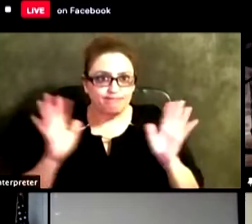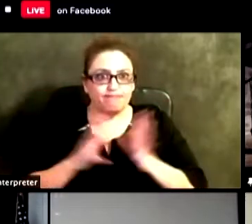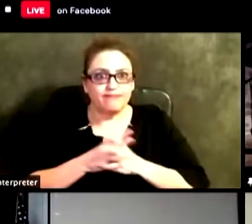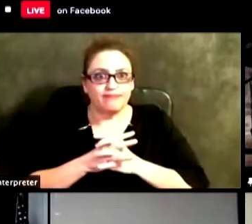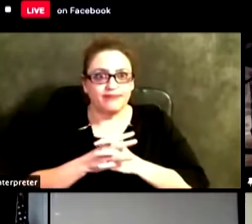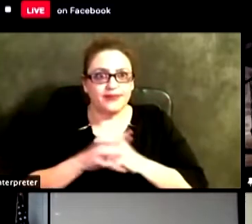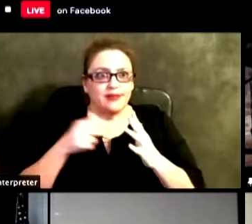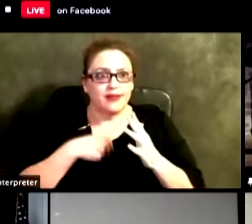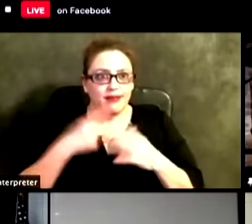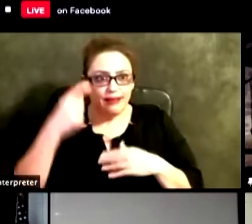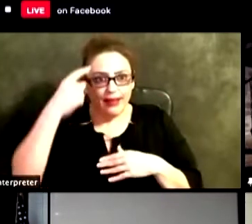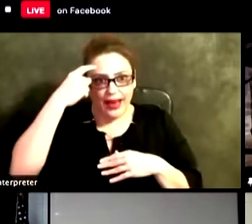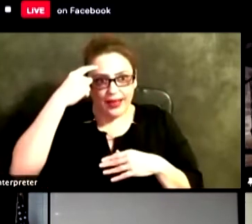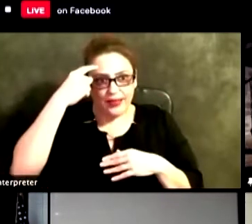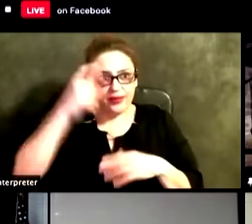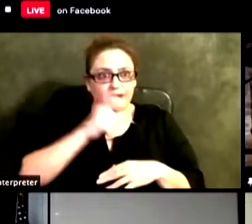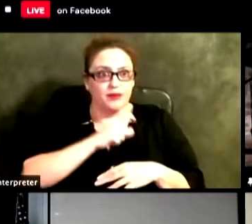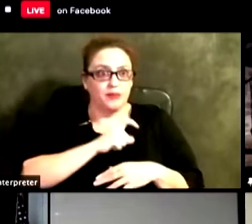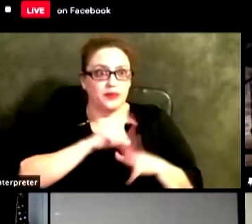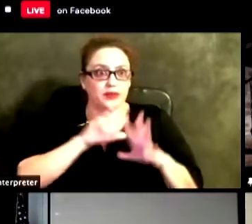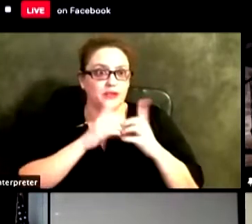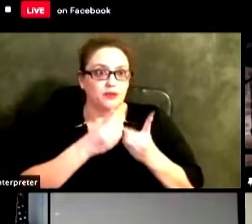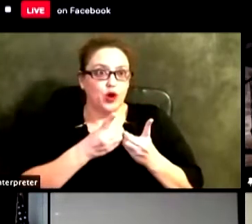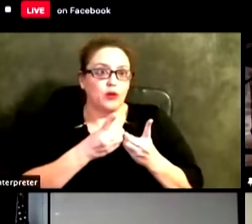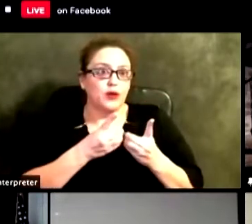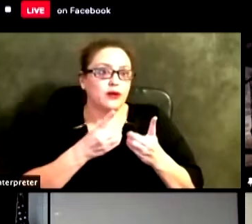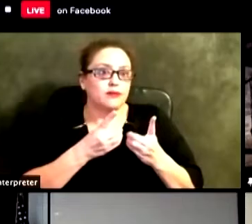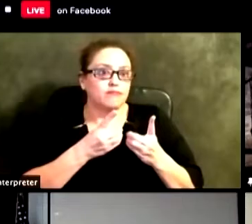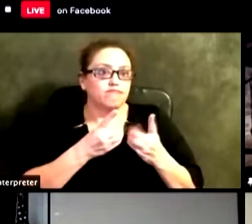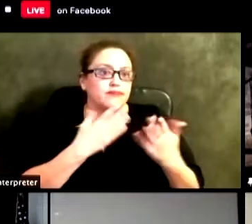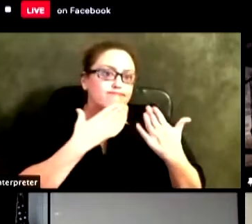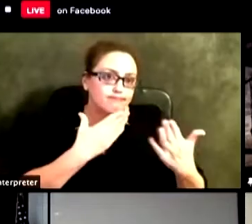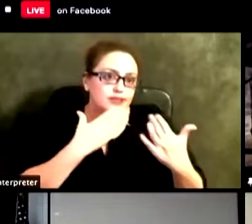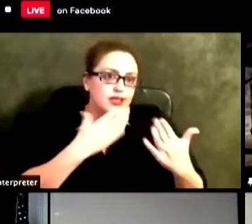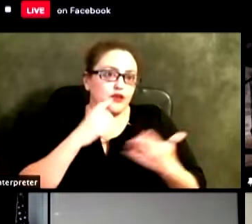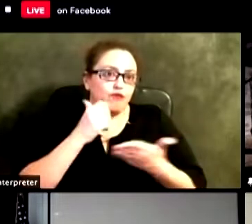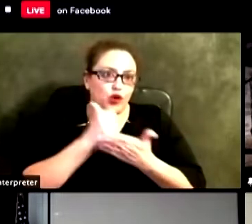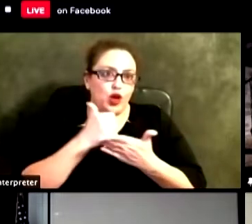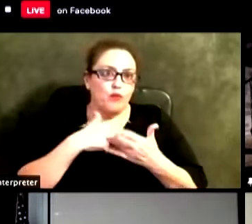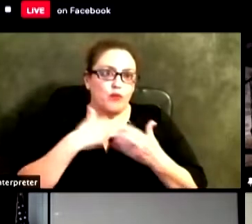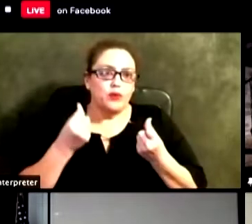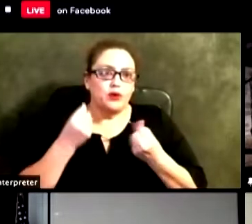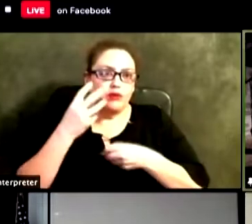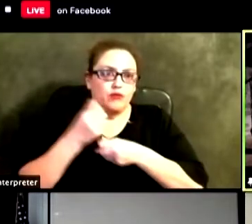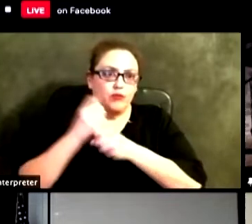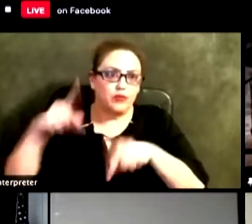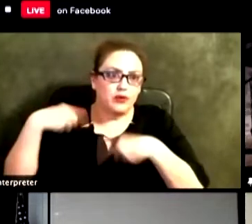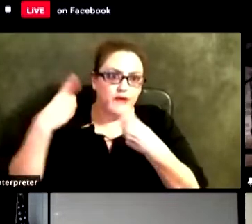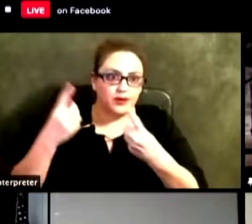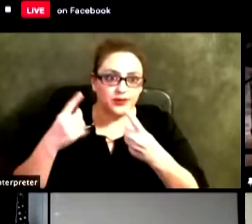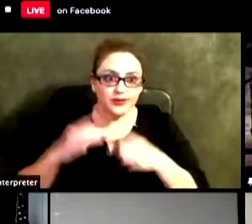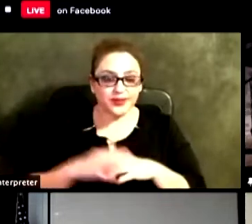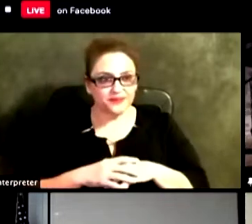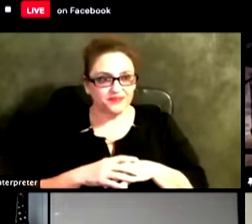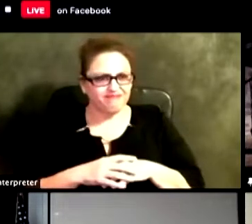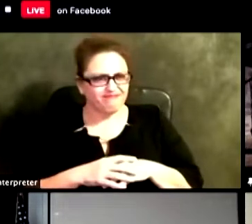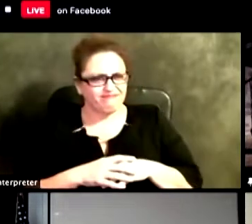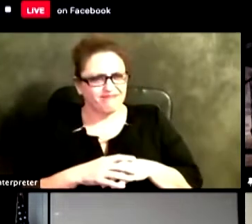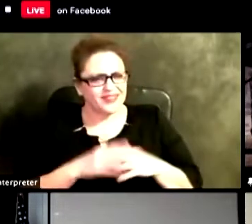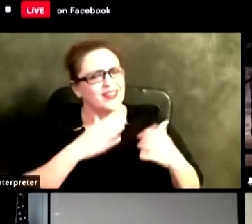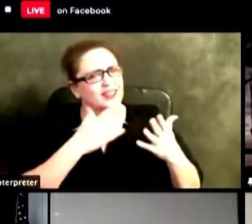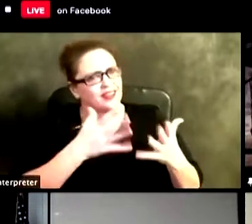I thank the police department for helping me all through the years. It takes a lot of courage to share a